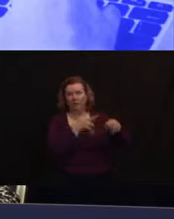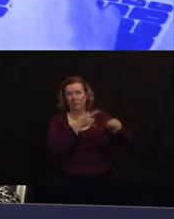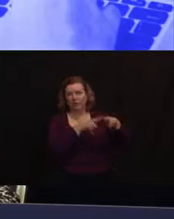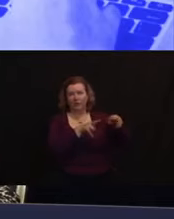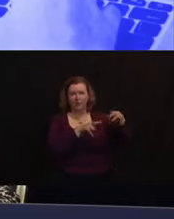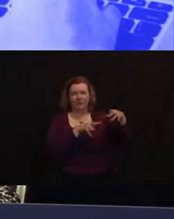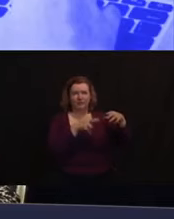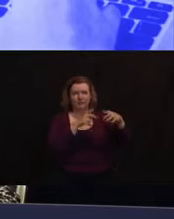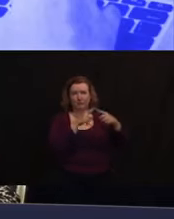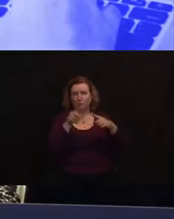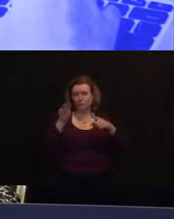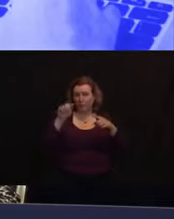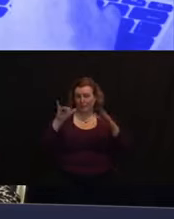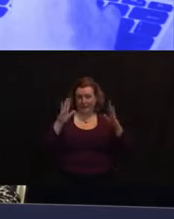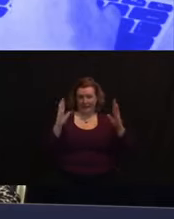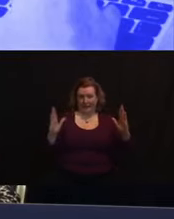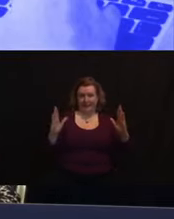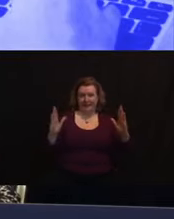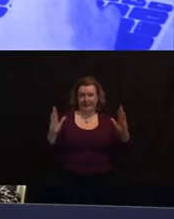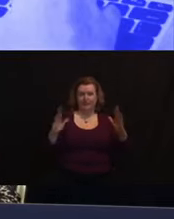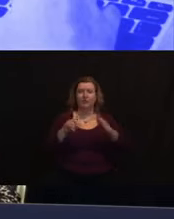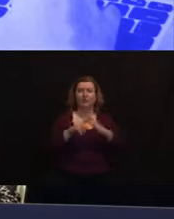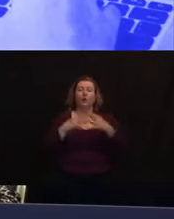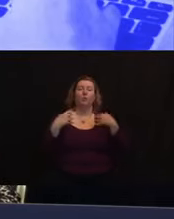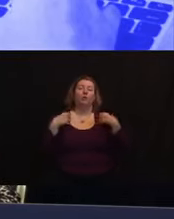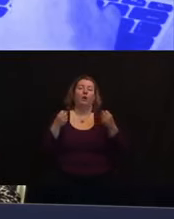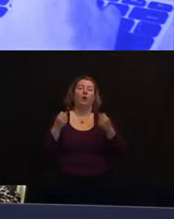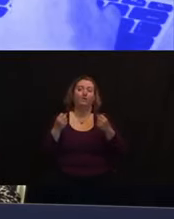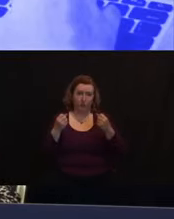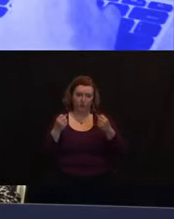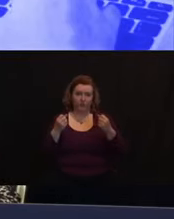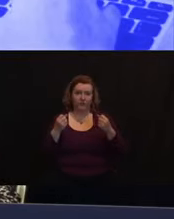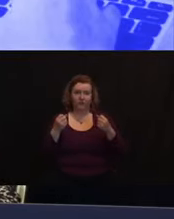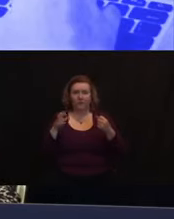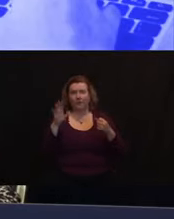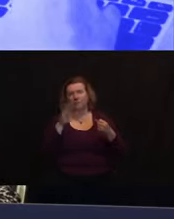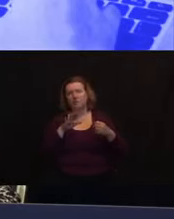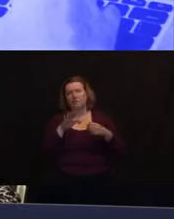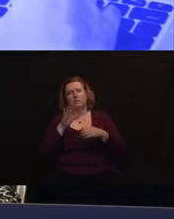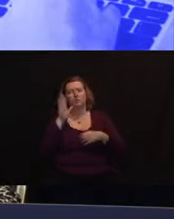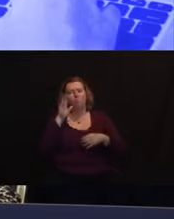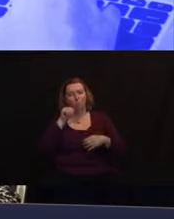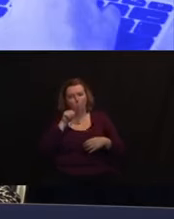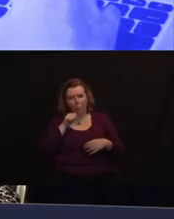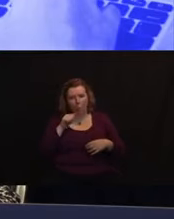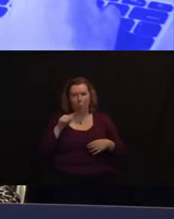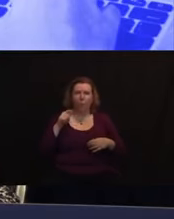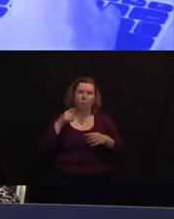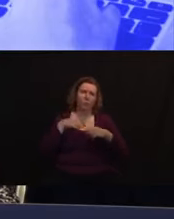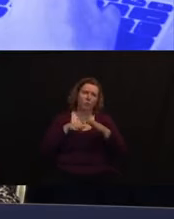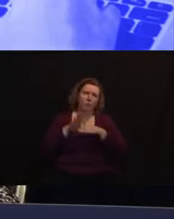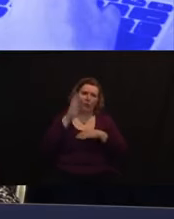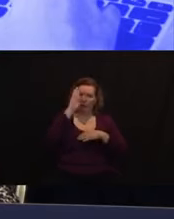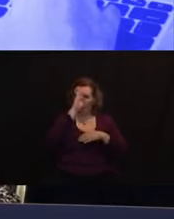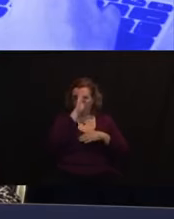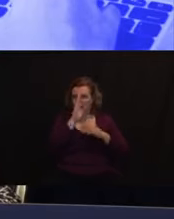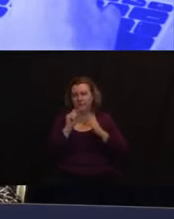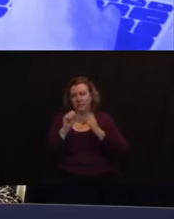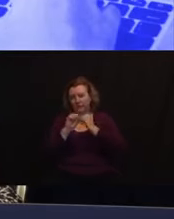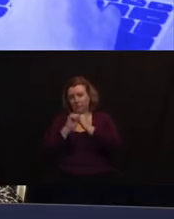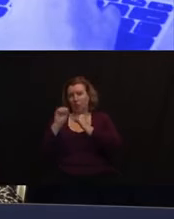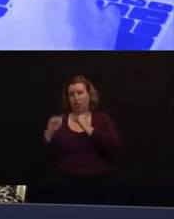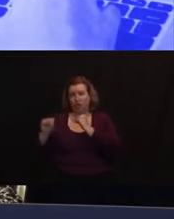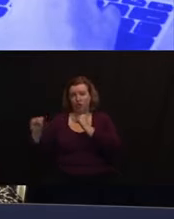very slow recovery over the summer. It is important to note that models change daily, and if you change even one